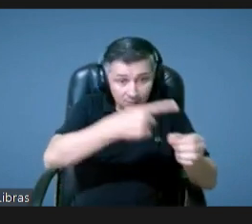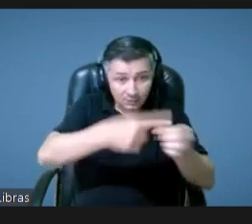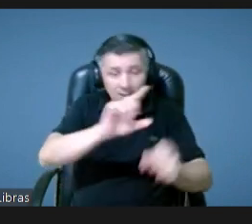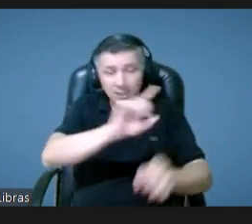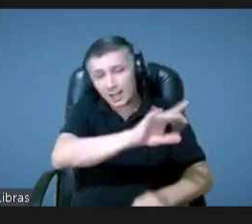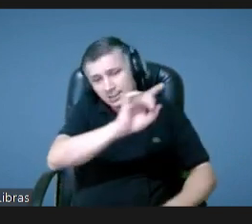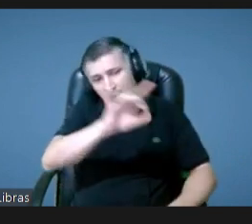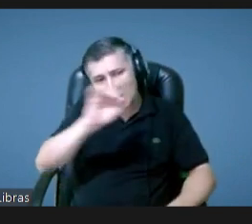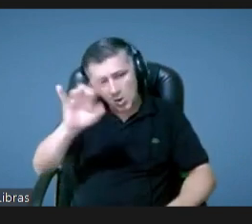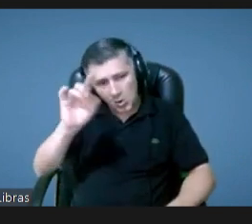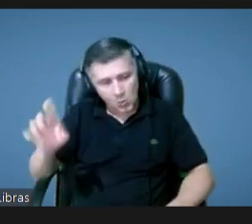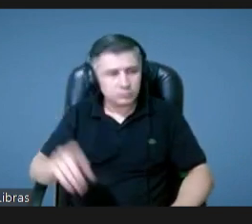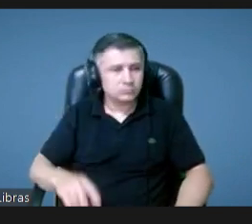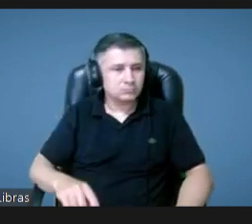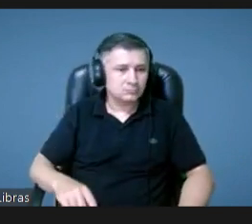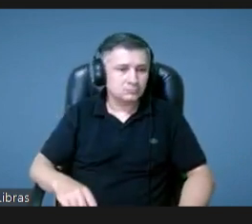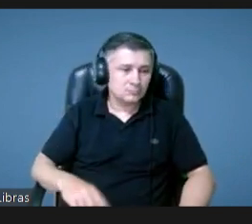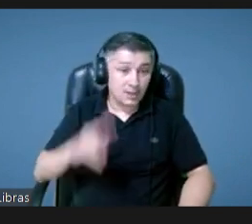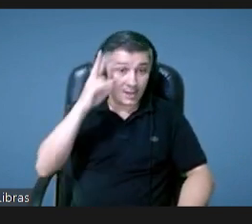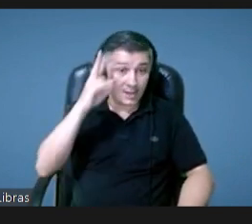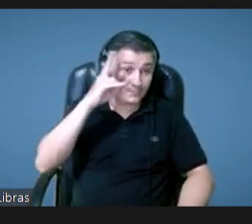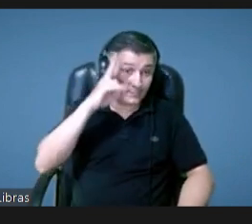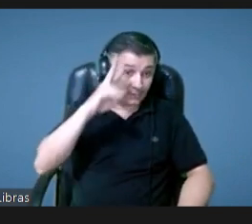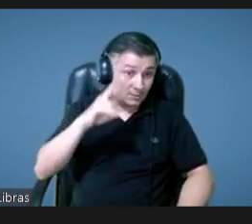the sale unit by unit.